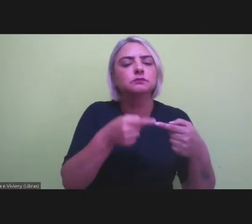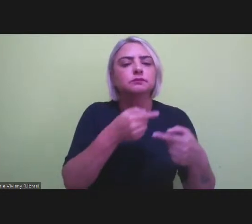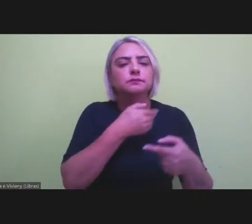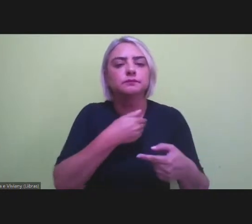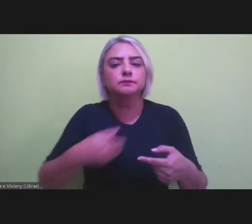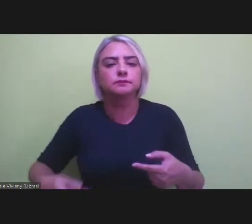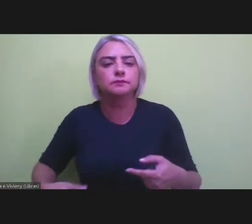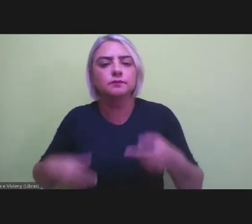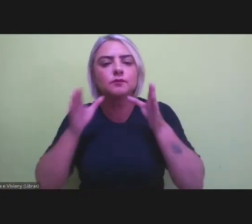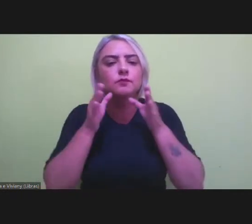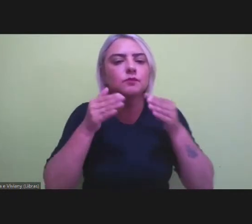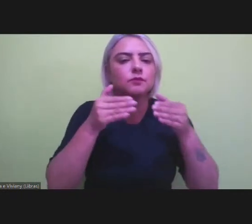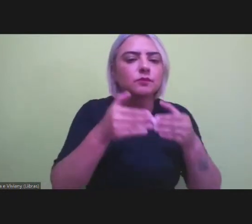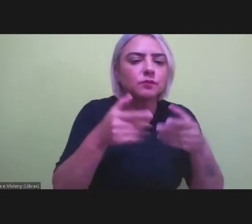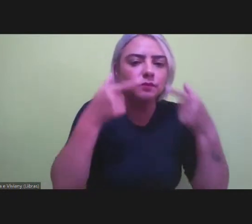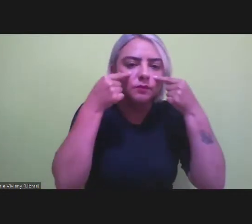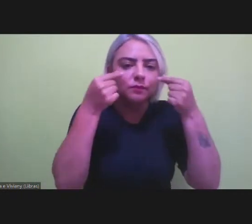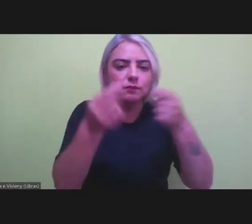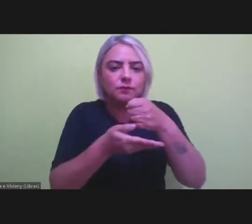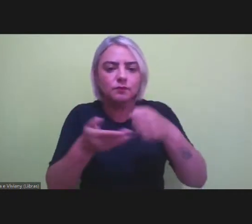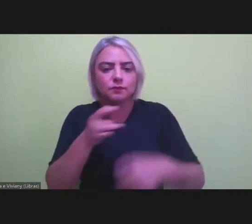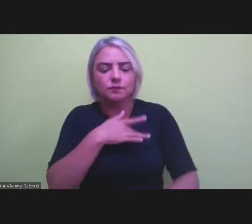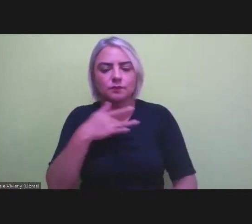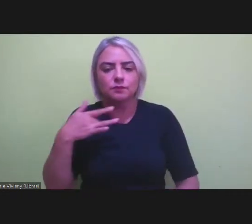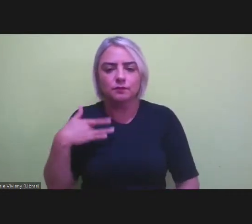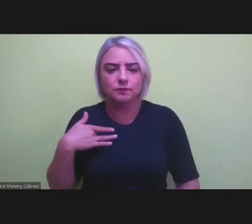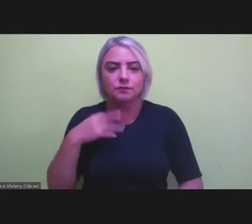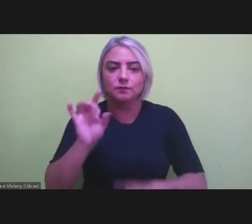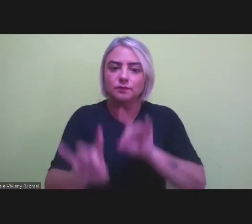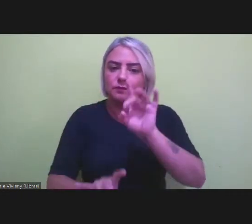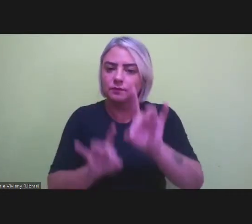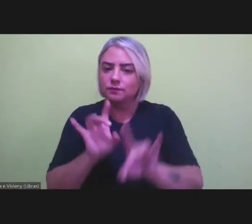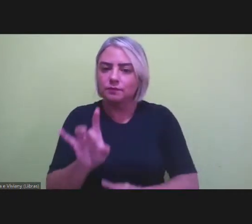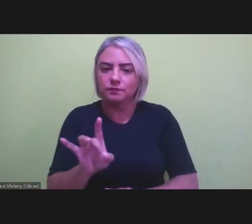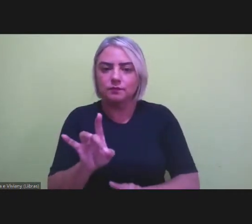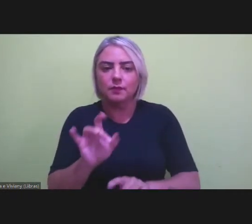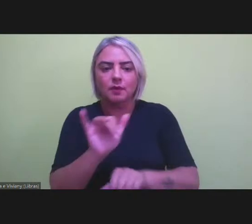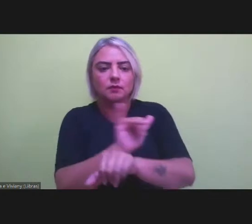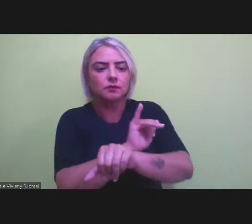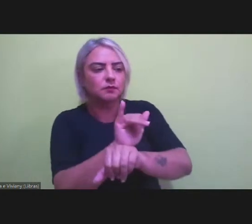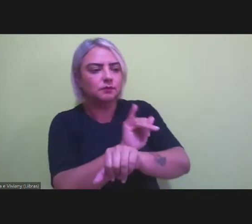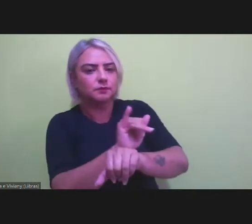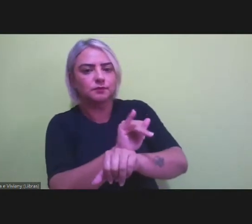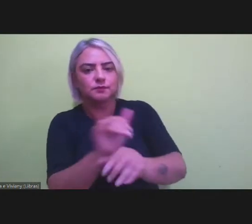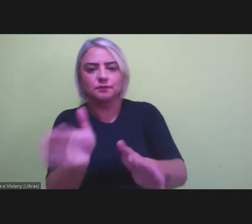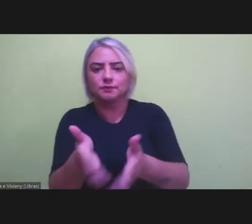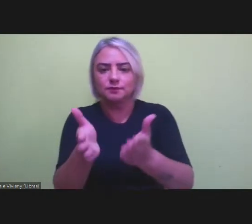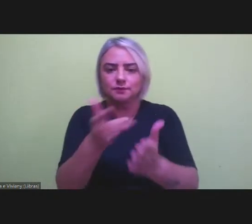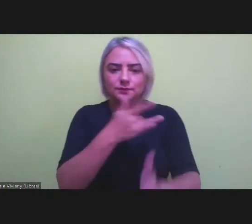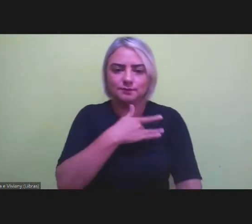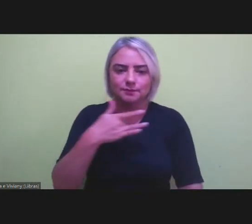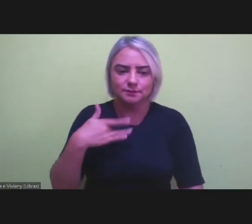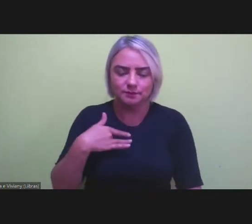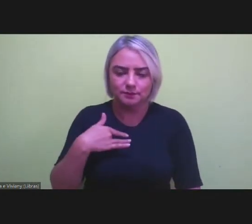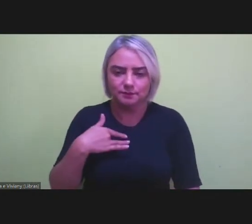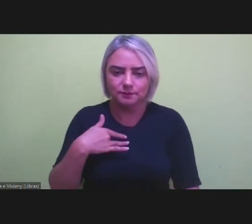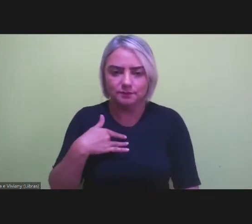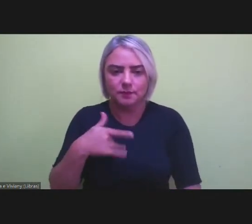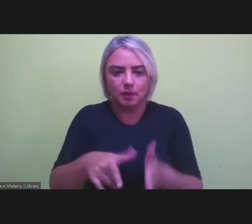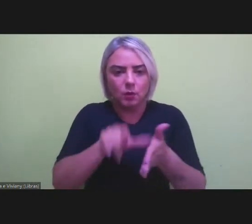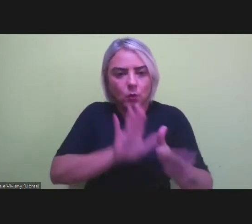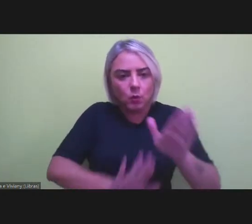of the public policies towards primary care, especially the strategies to promote